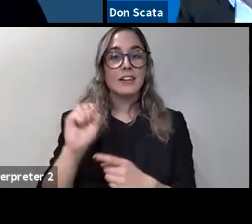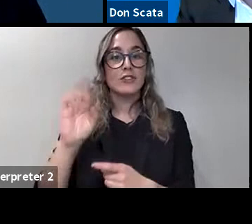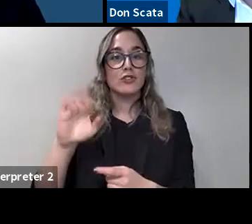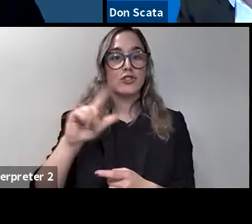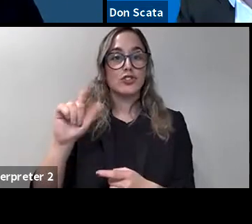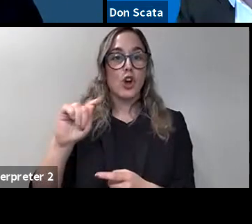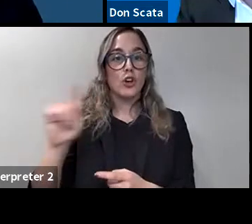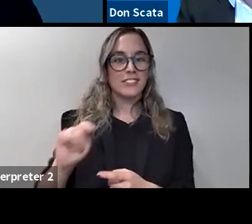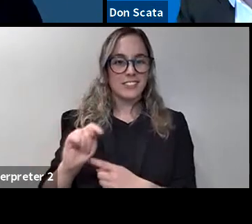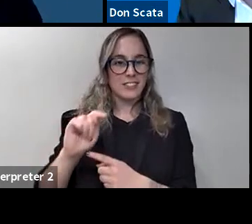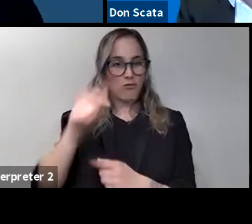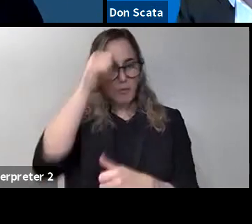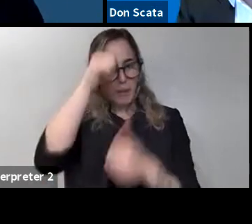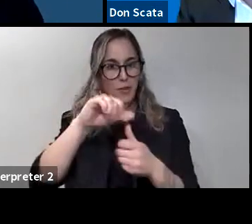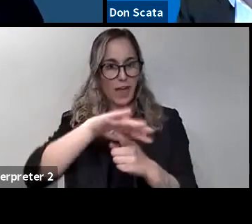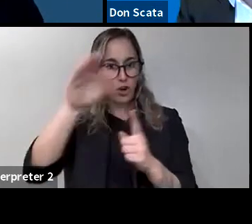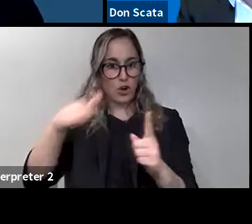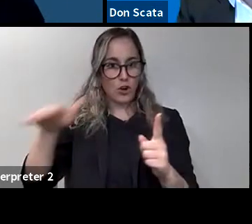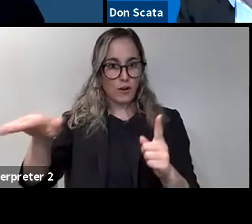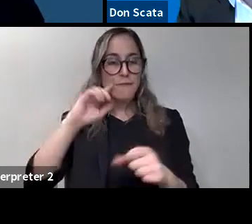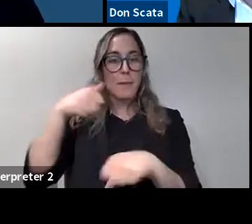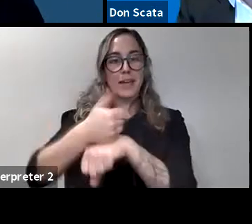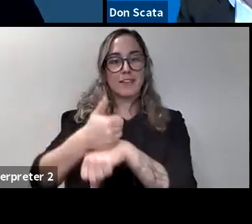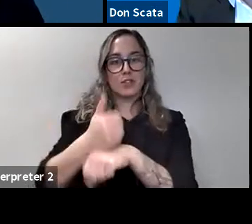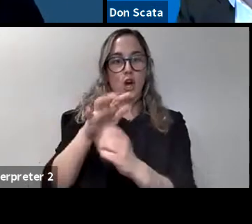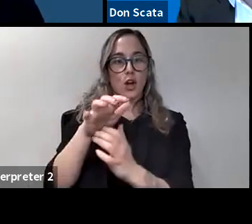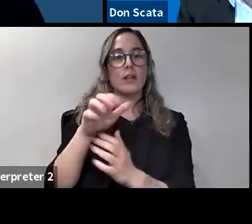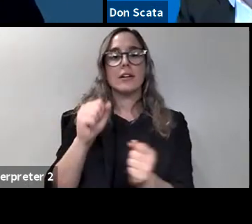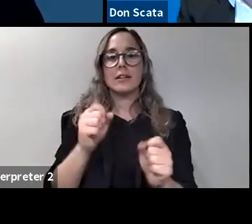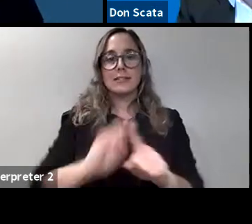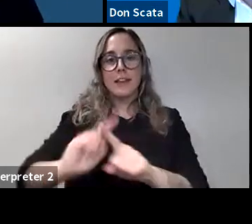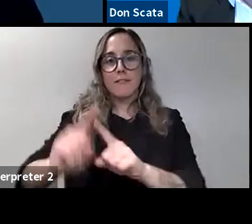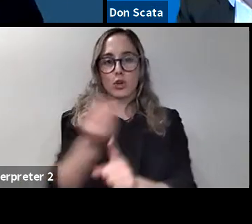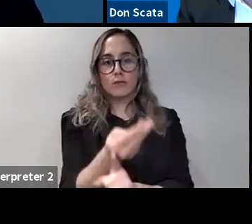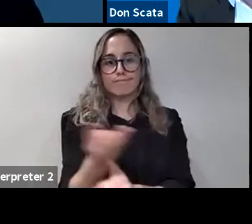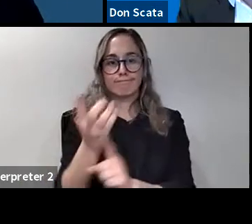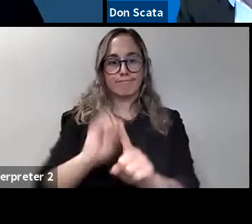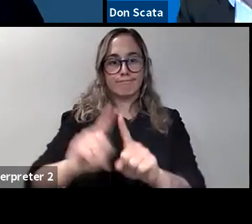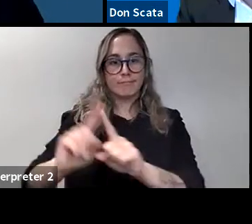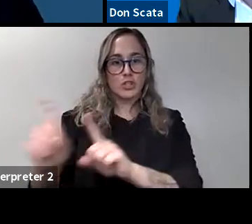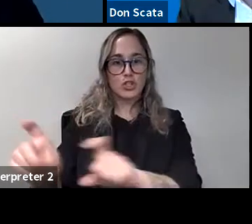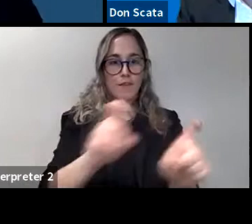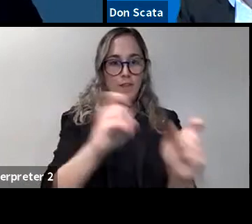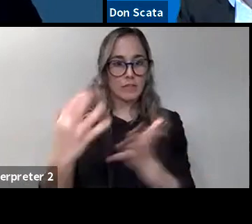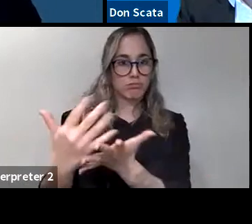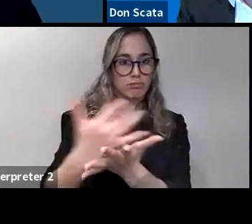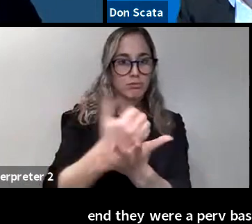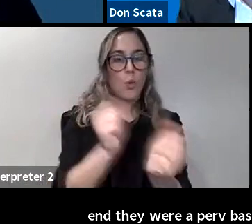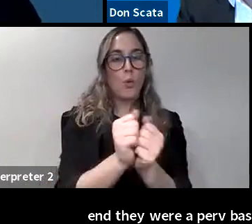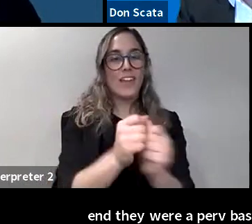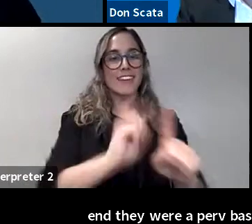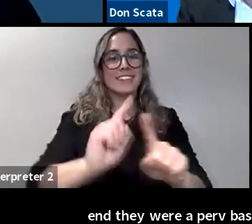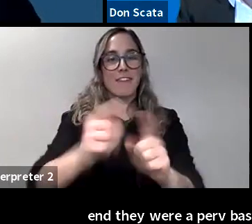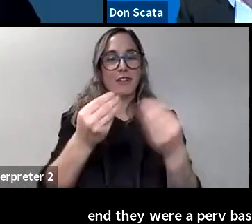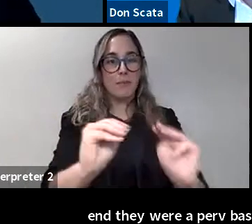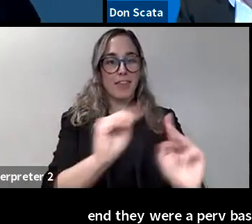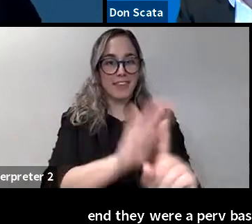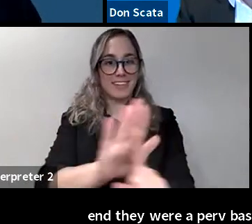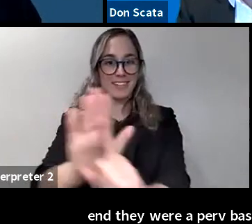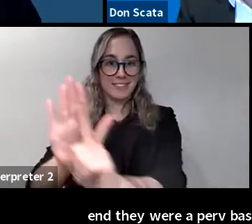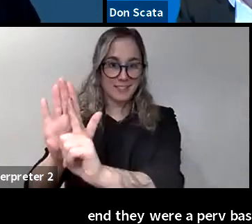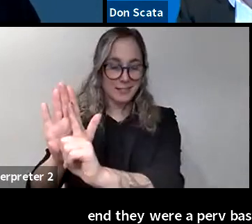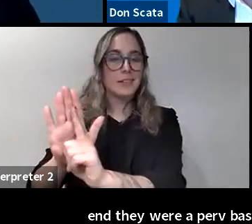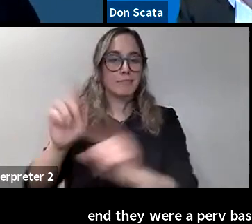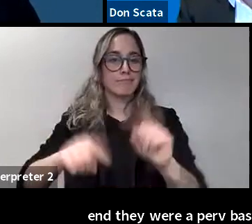FICON curve is based on a combination of multiple surveys, each with different methodologies, so, you know, including